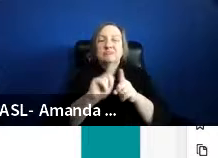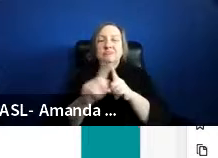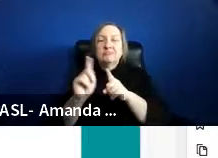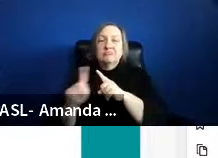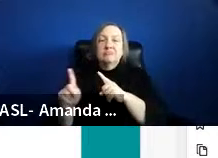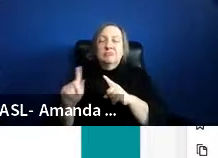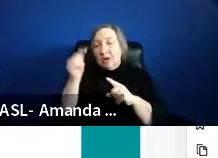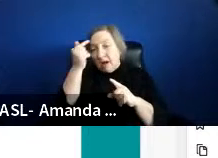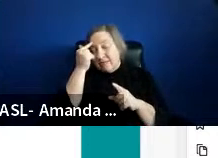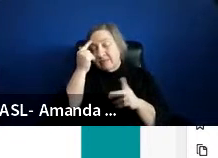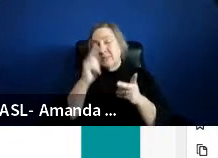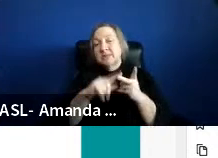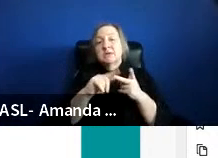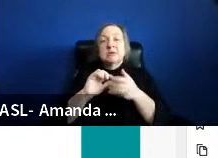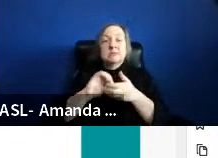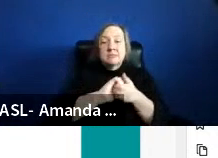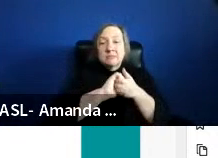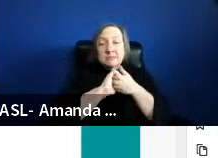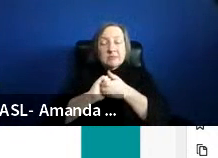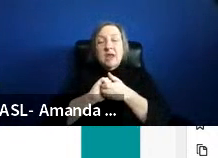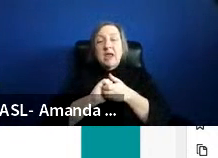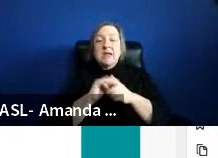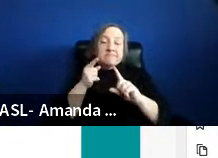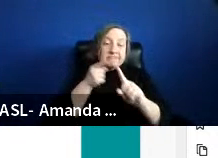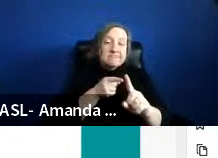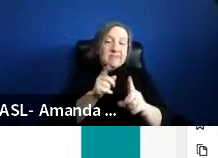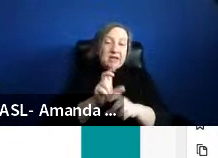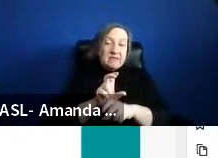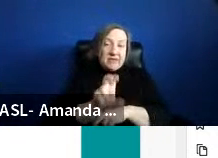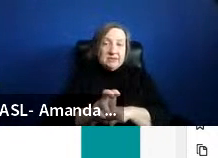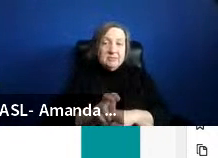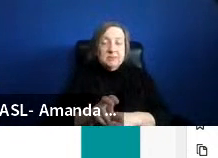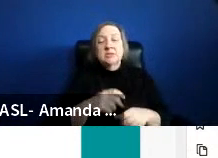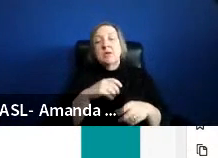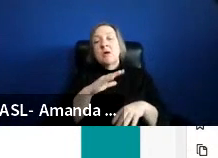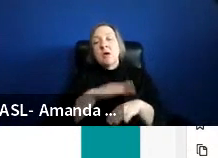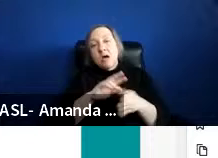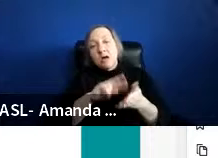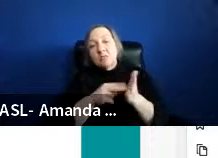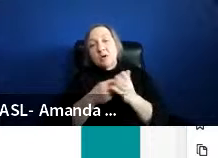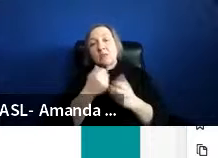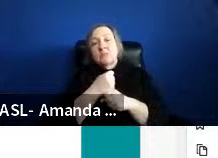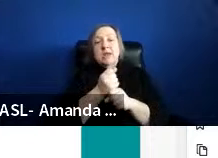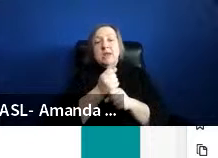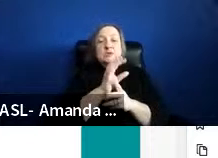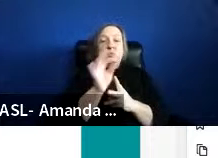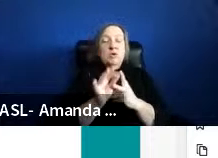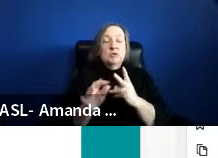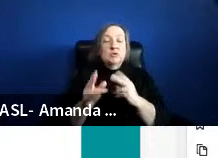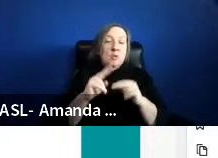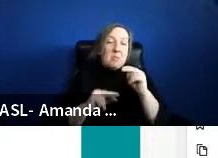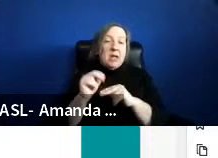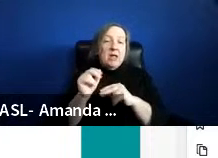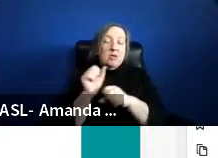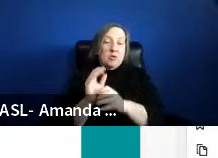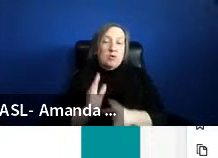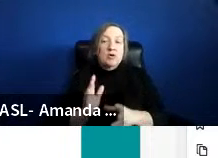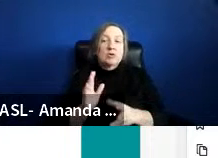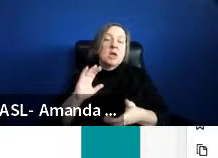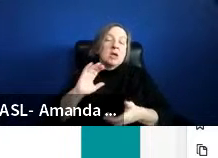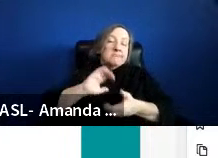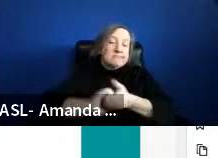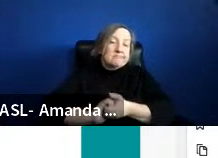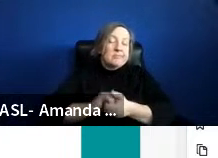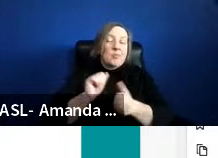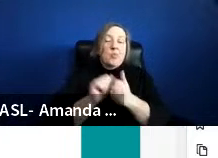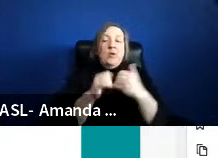collaboration, coordination, and targeted investments. So make the intentional choice to build up the regional workforce by joining forces